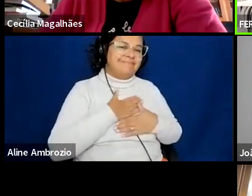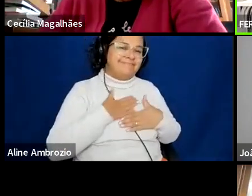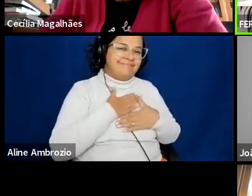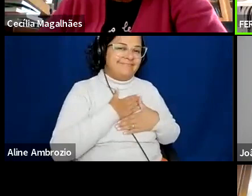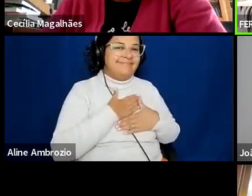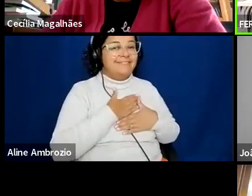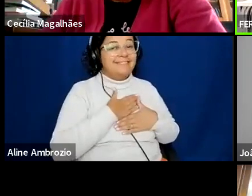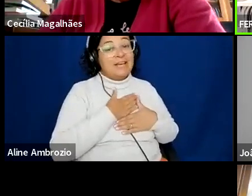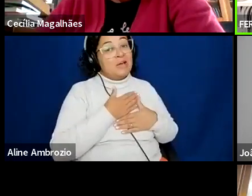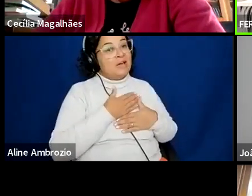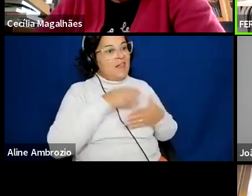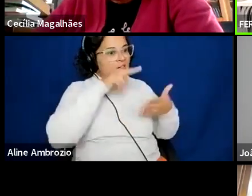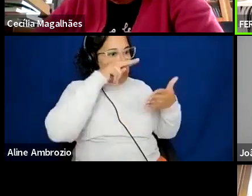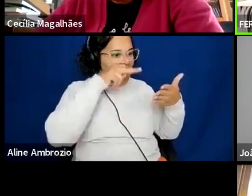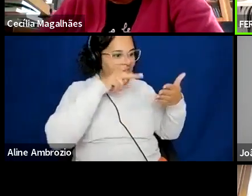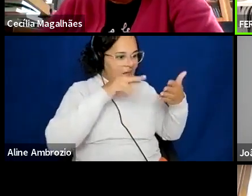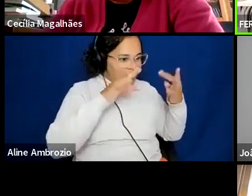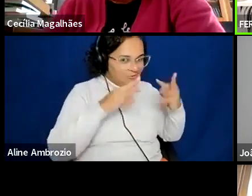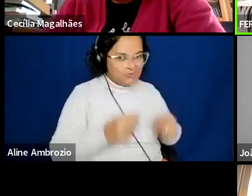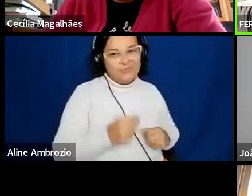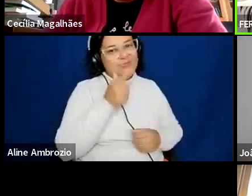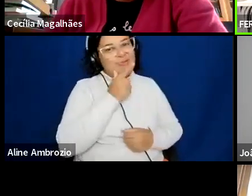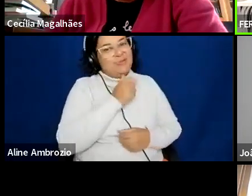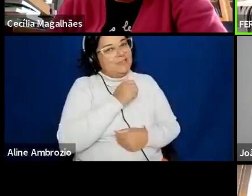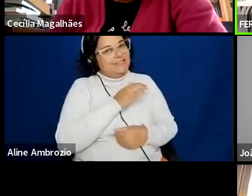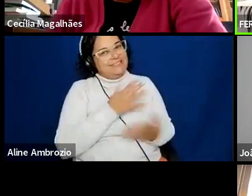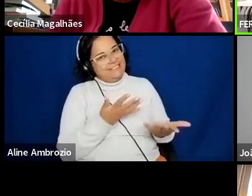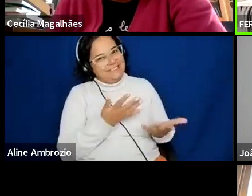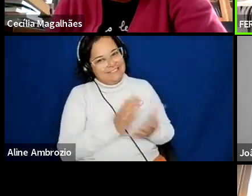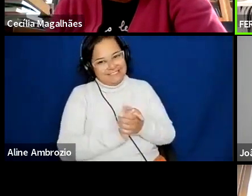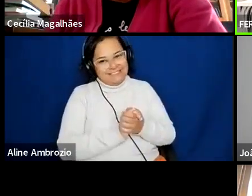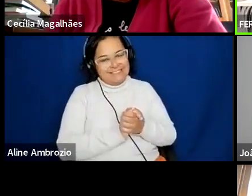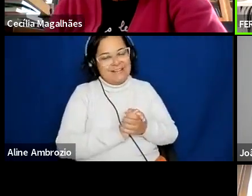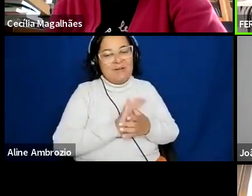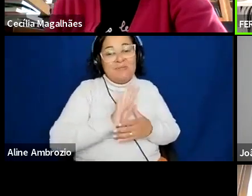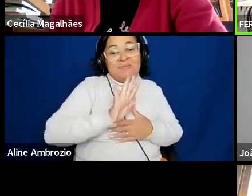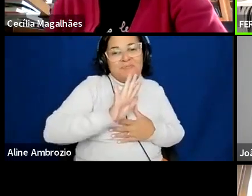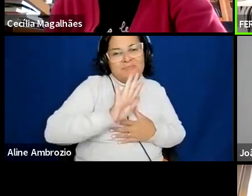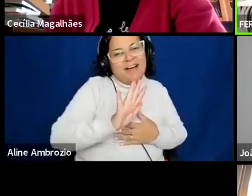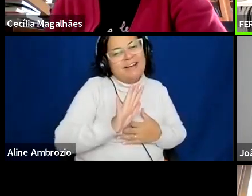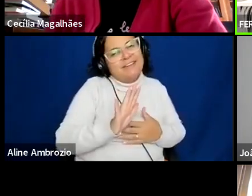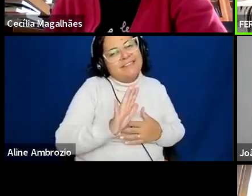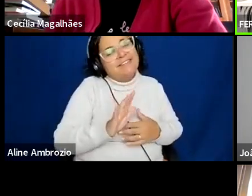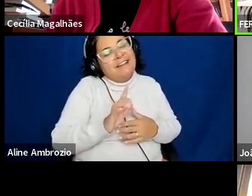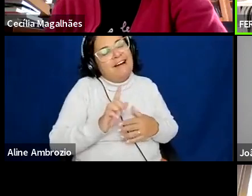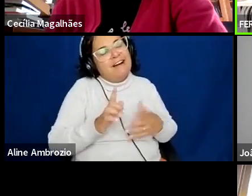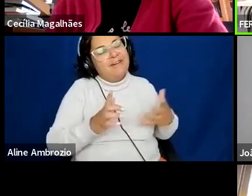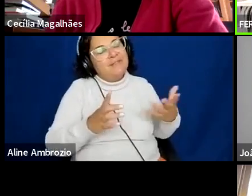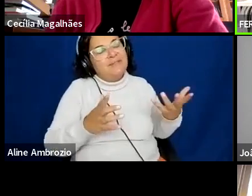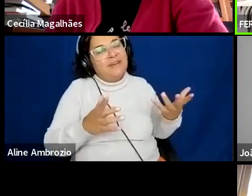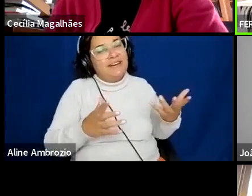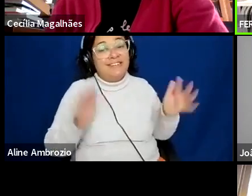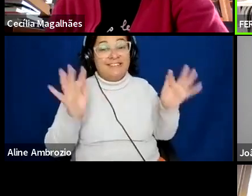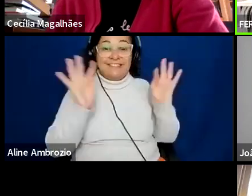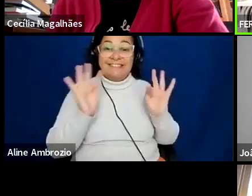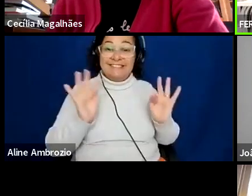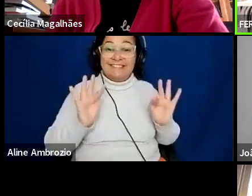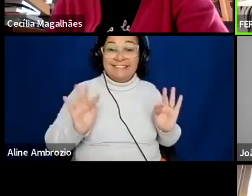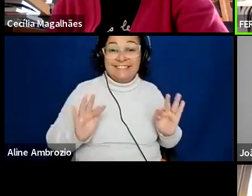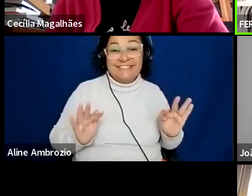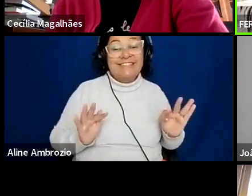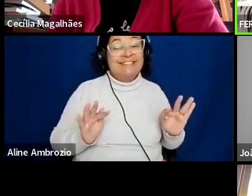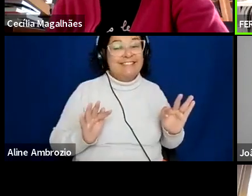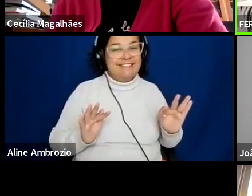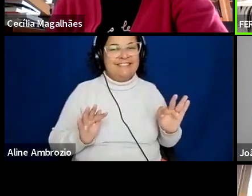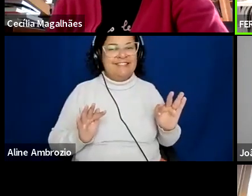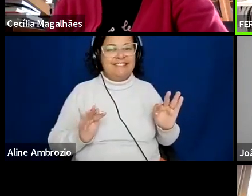no. I'm very impressed by some of them, which I didn't know, and I liked yours especially. I